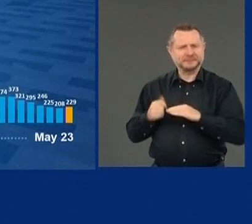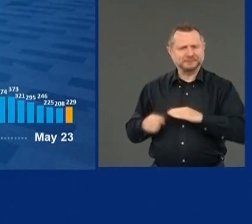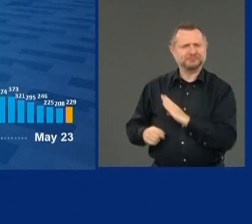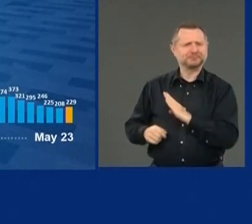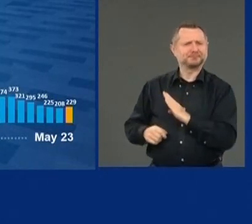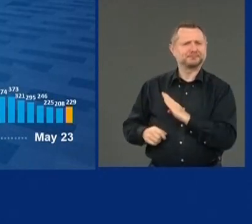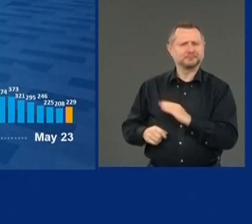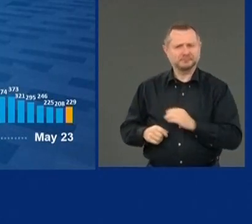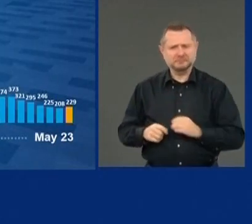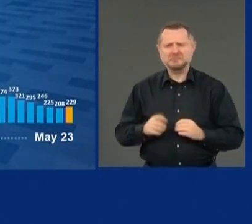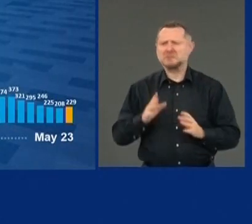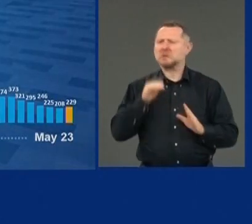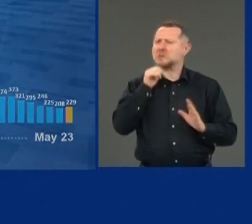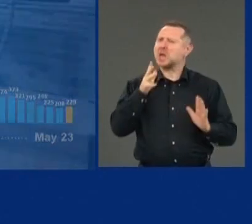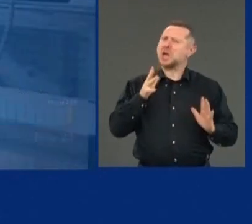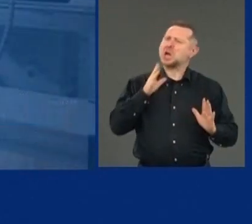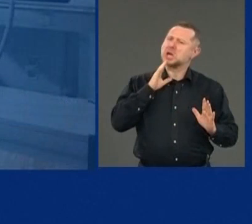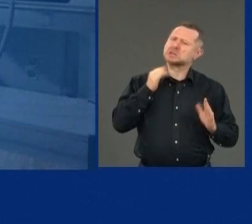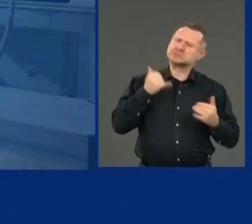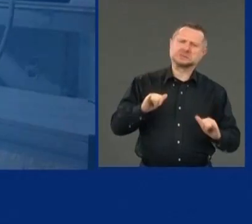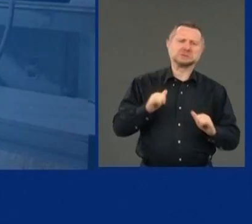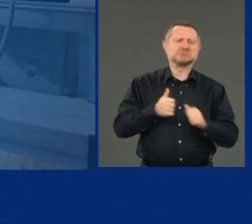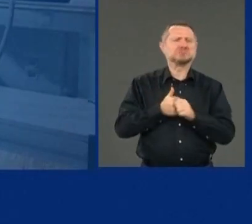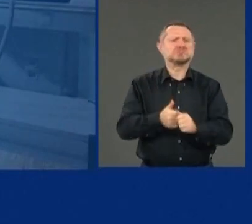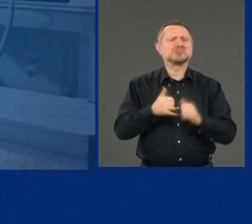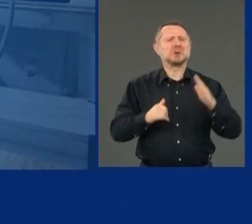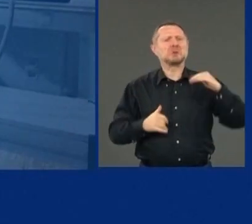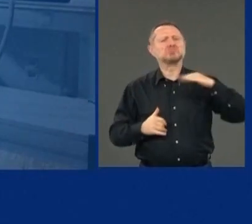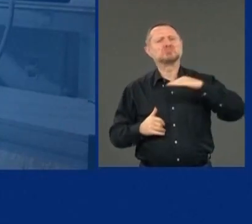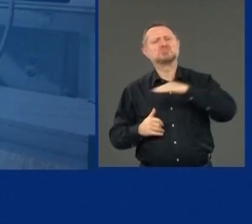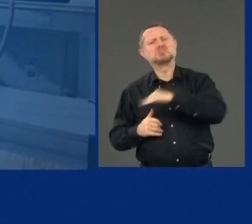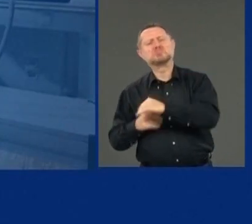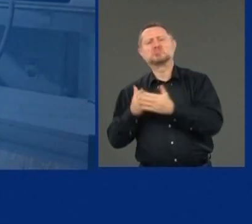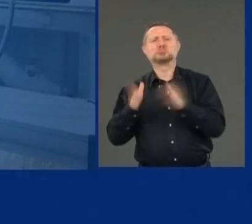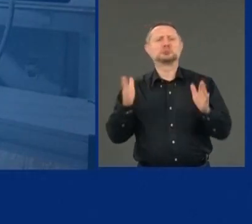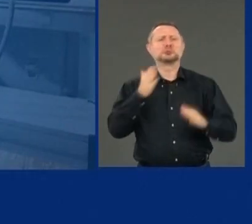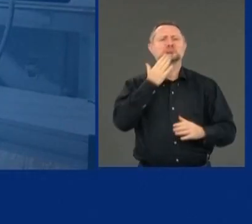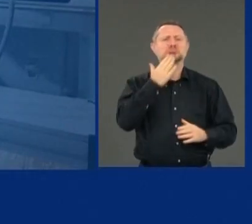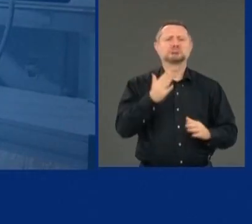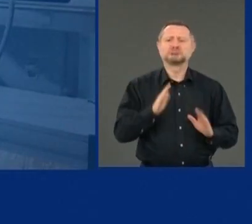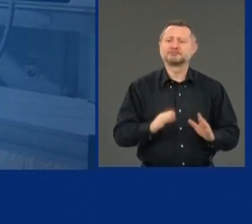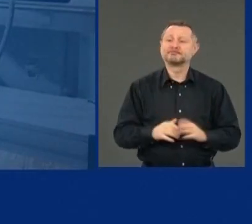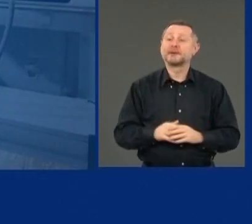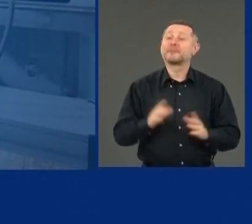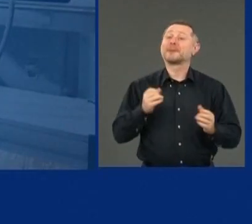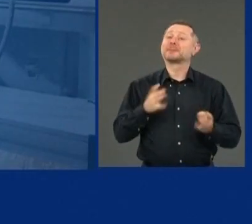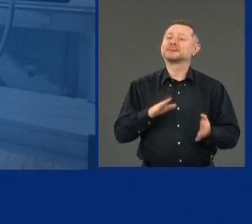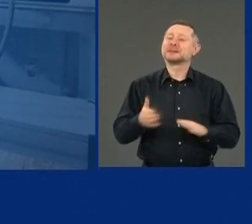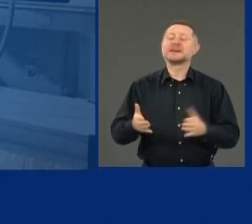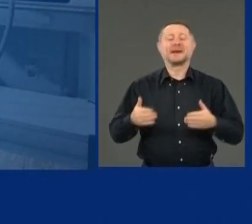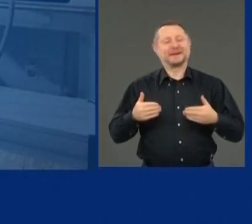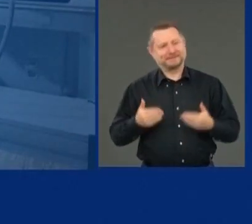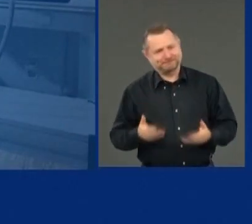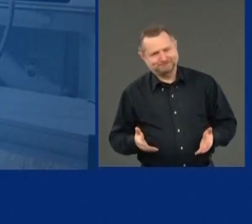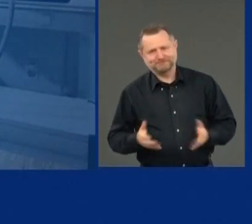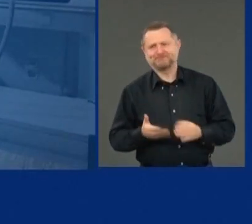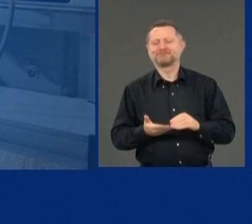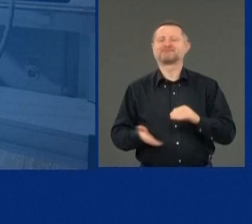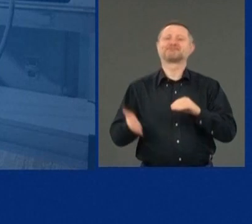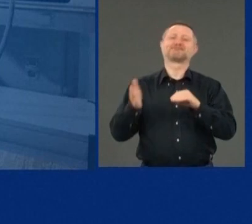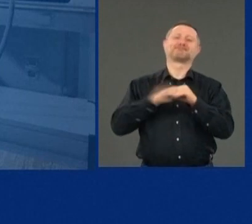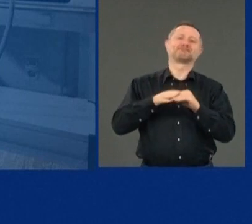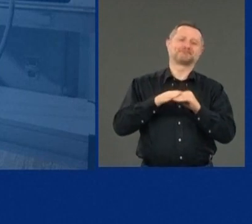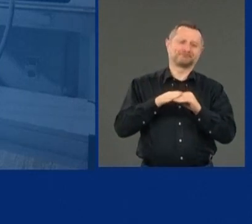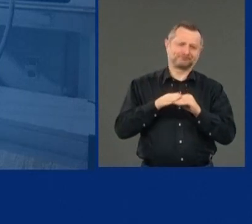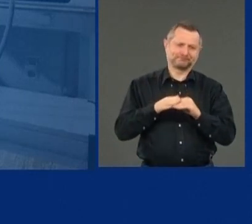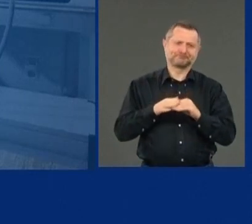all part of the decline. So that's all good news. Number of deaths ticked up, which is terrible